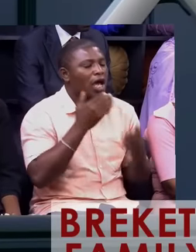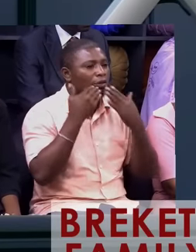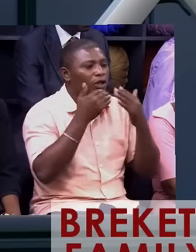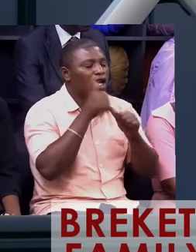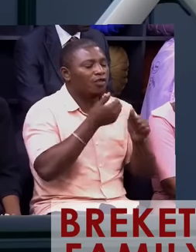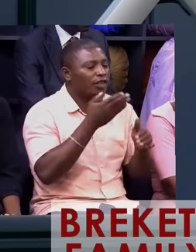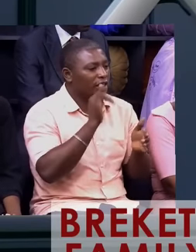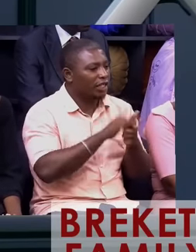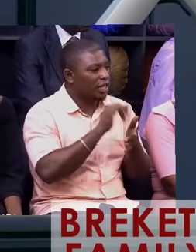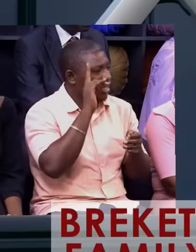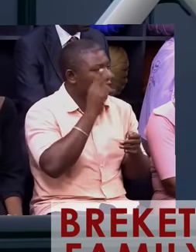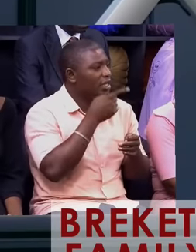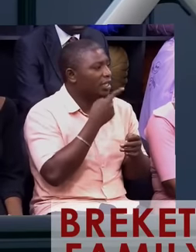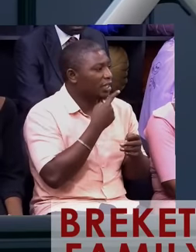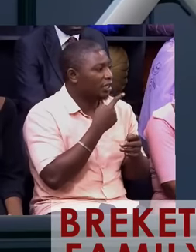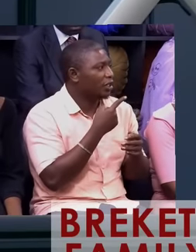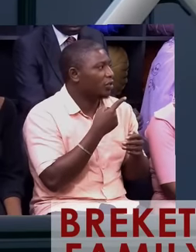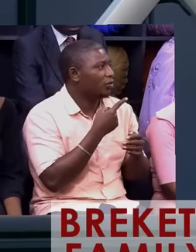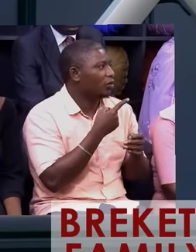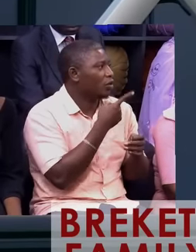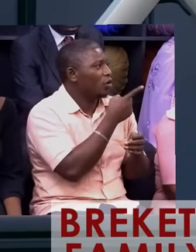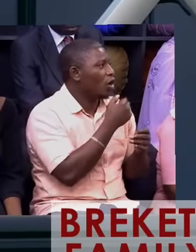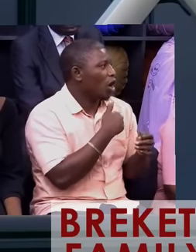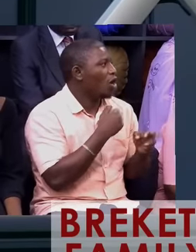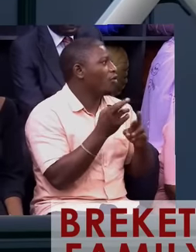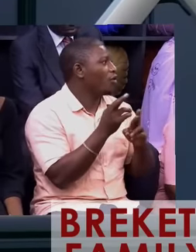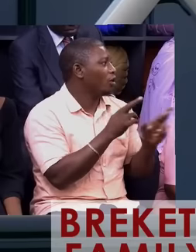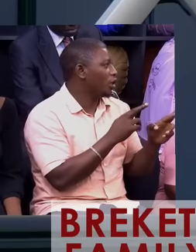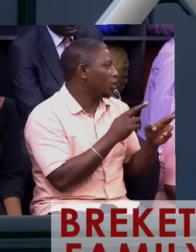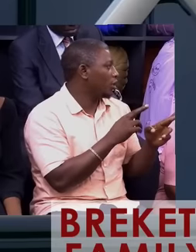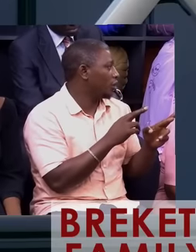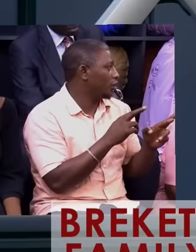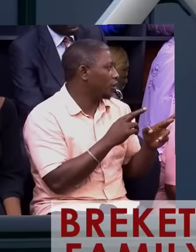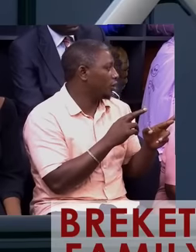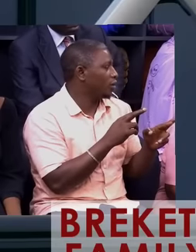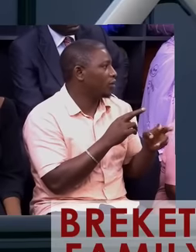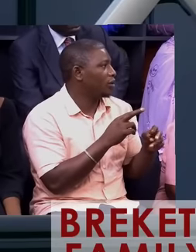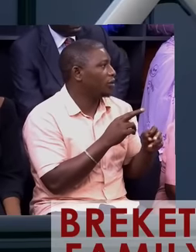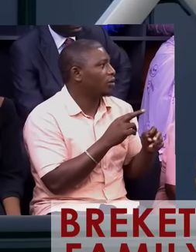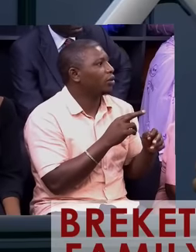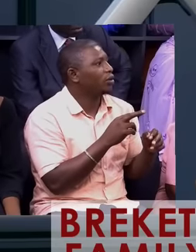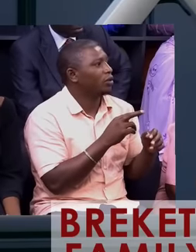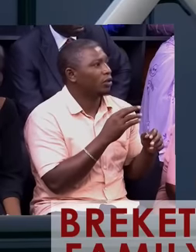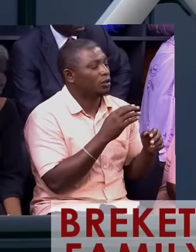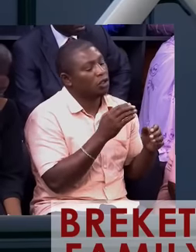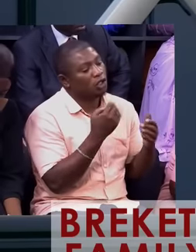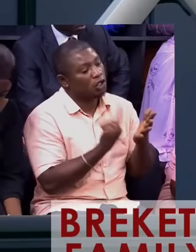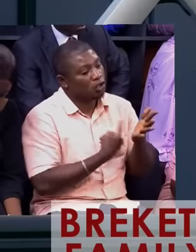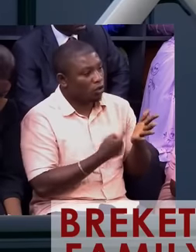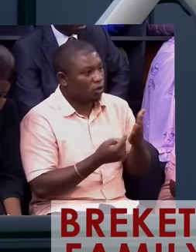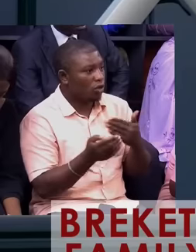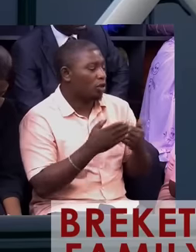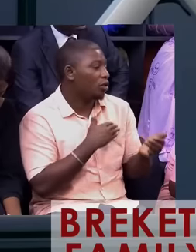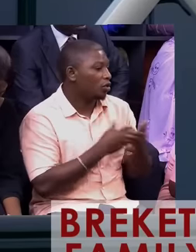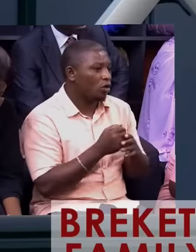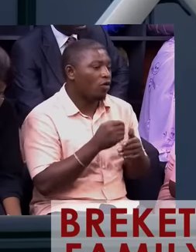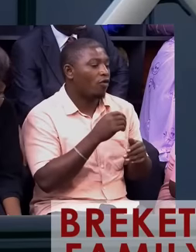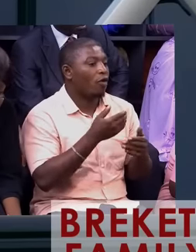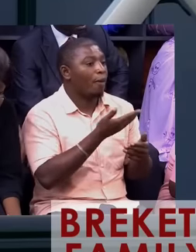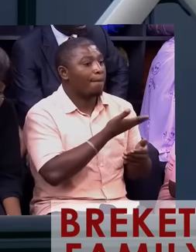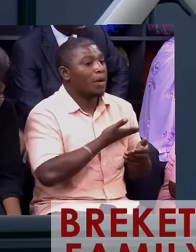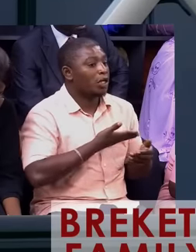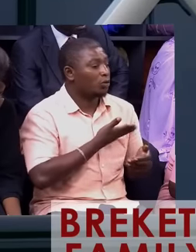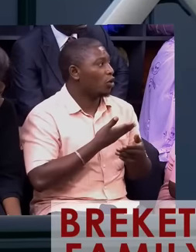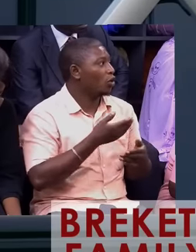even though H the you have already fought the Battle of a passport issue in Japan that we have already